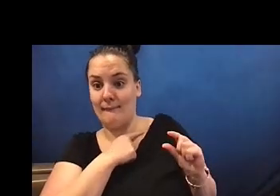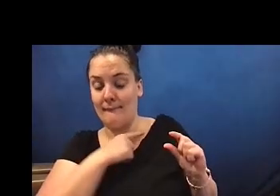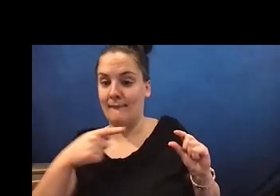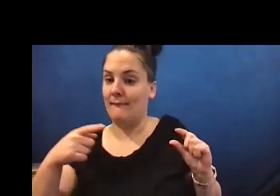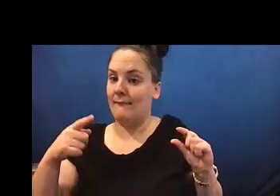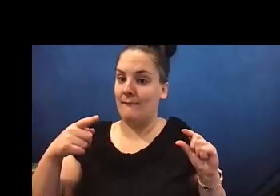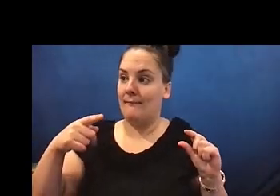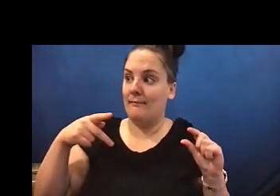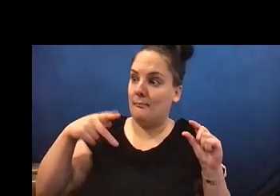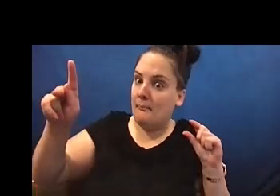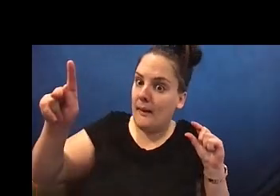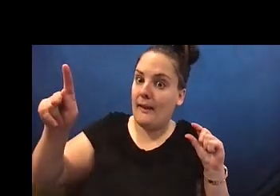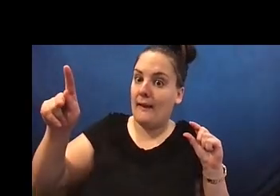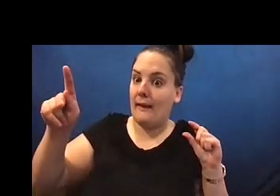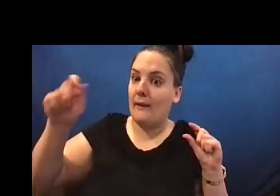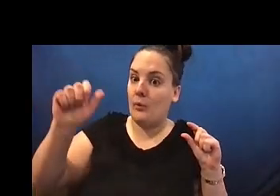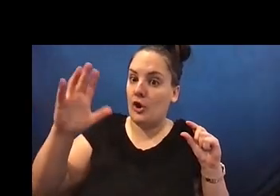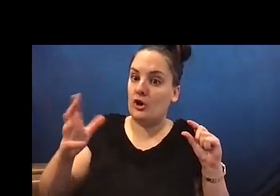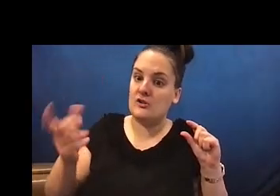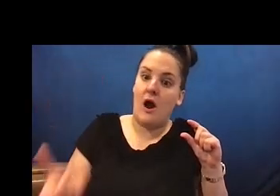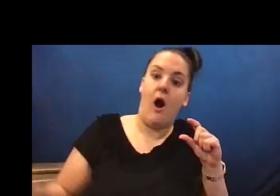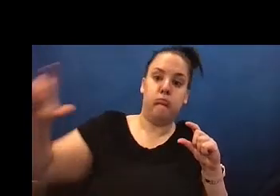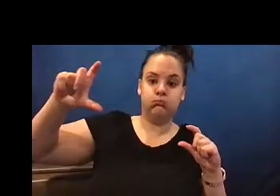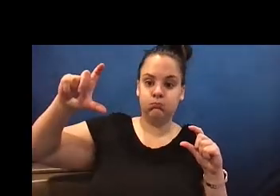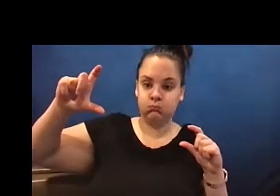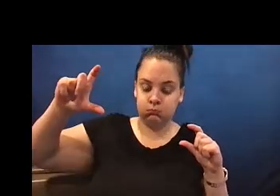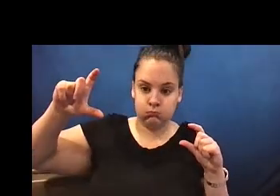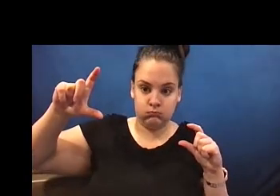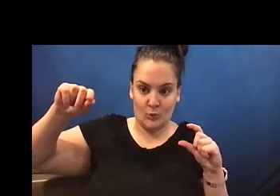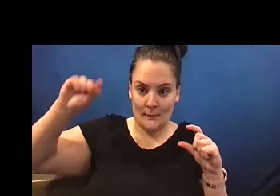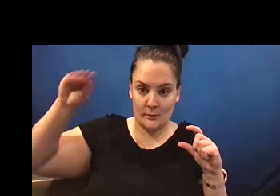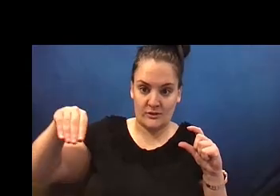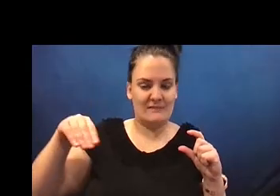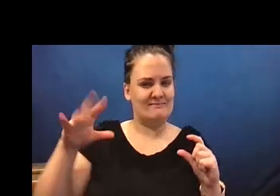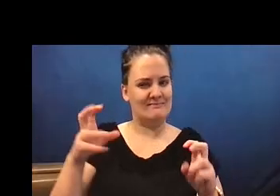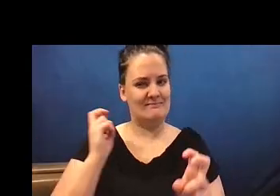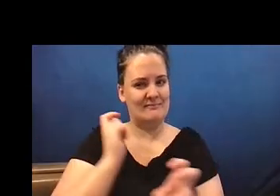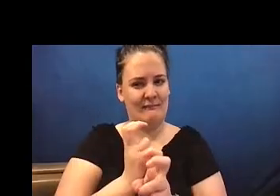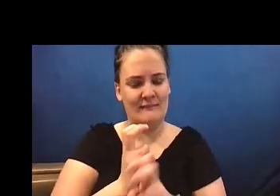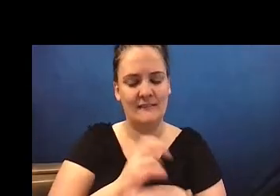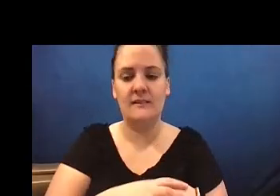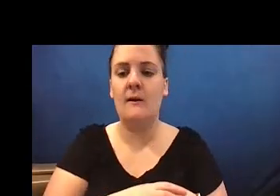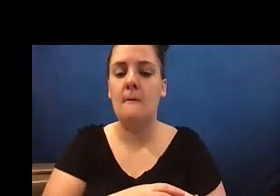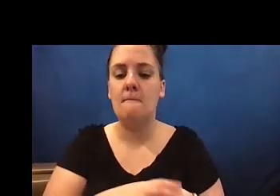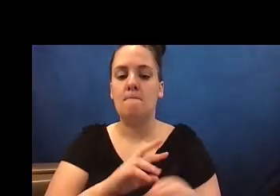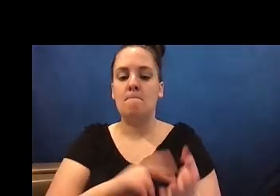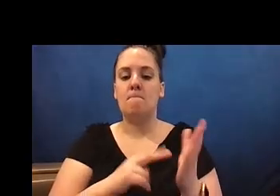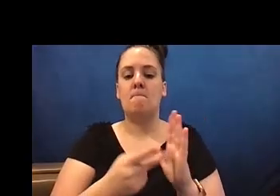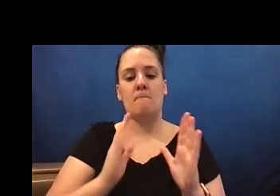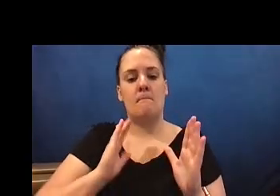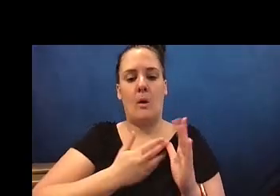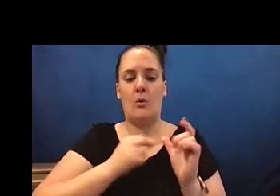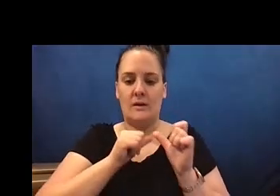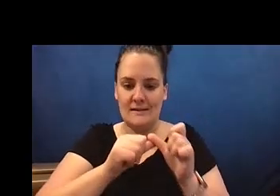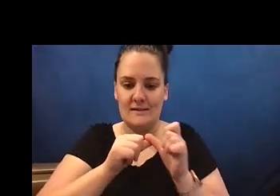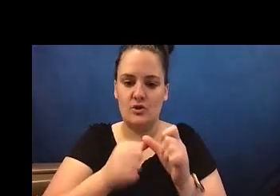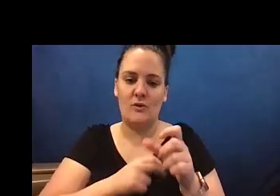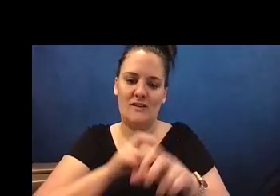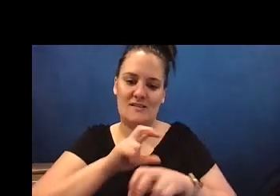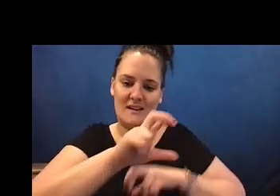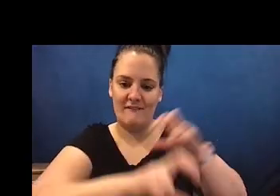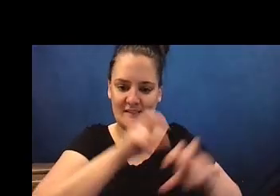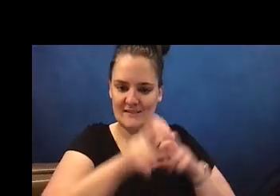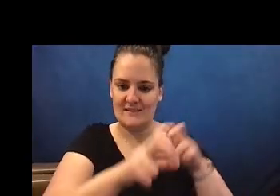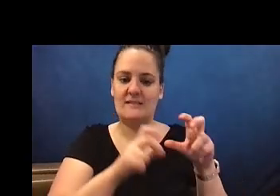better because of it, was as much as quality needs continuous investment improvement, as much as operational